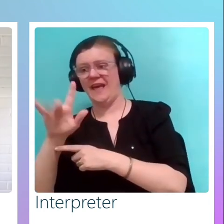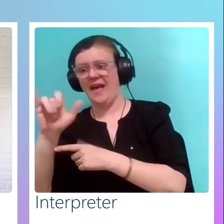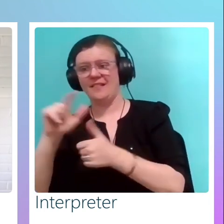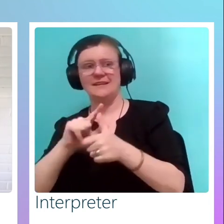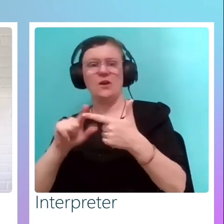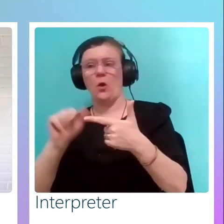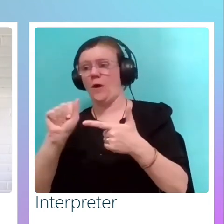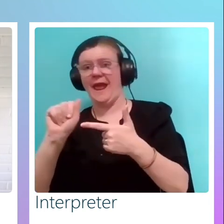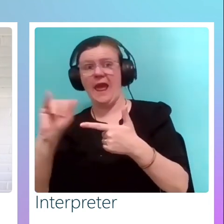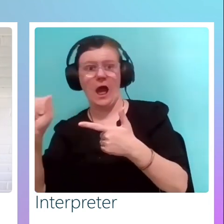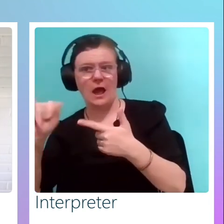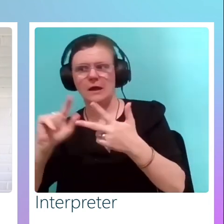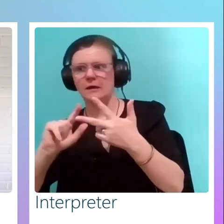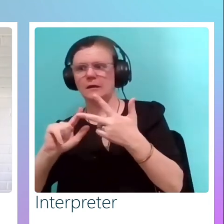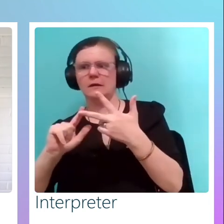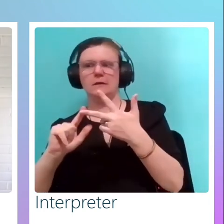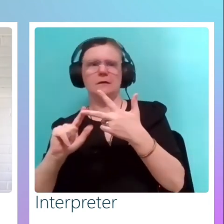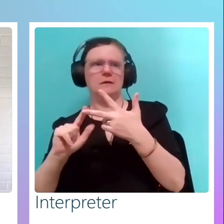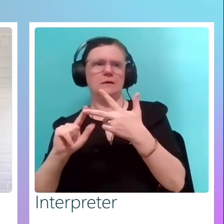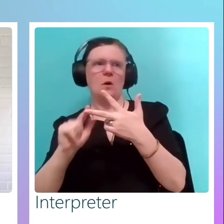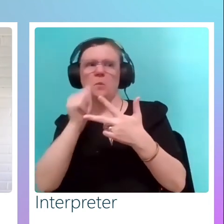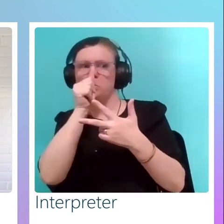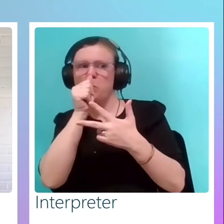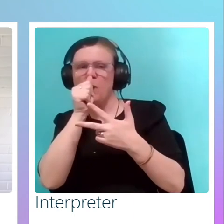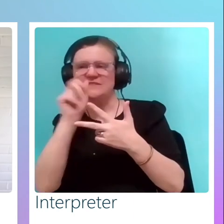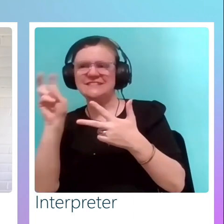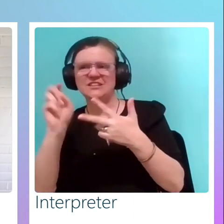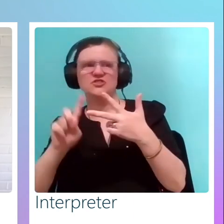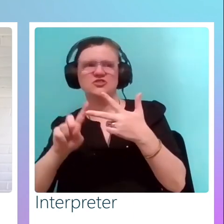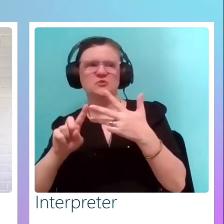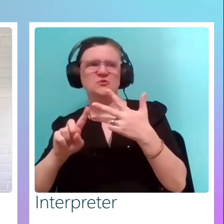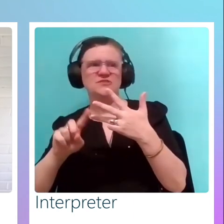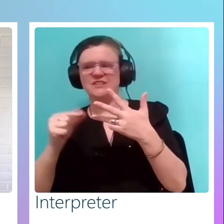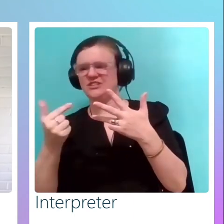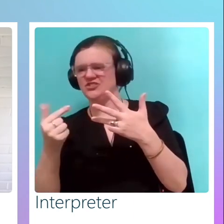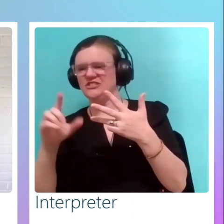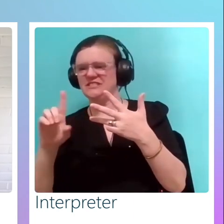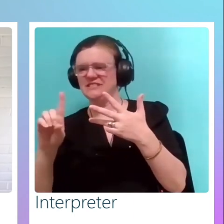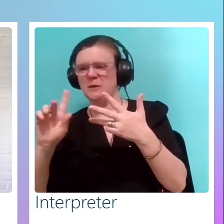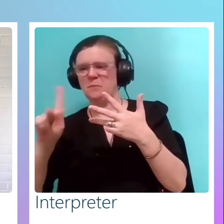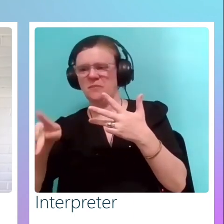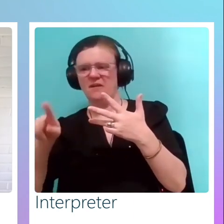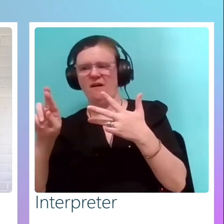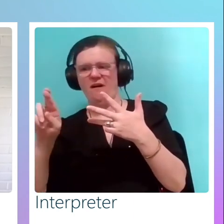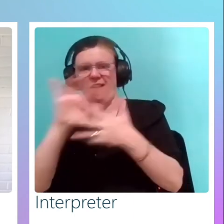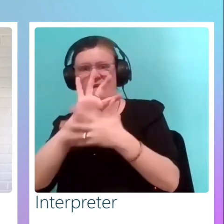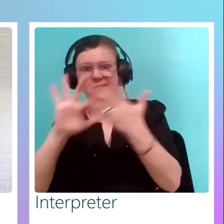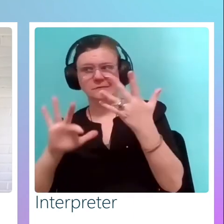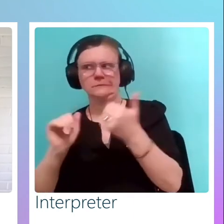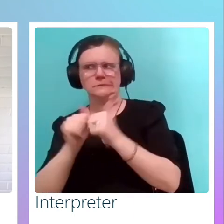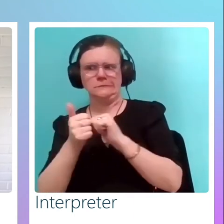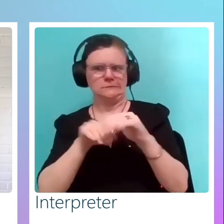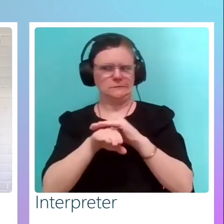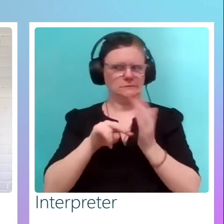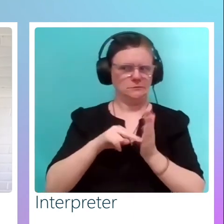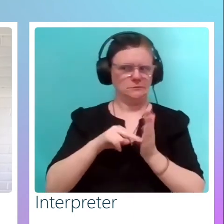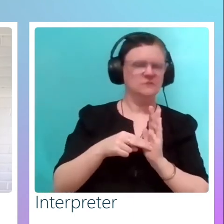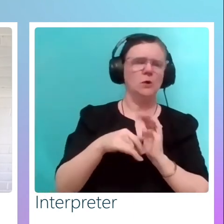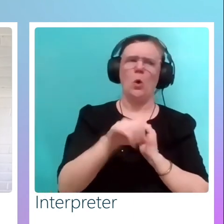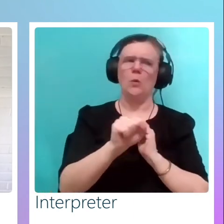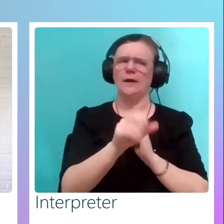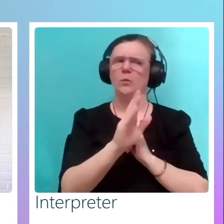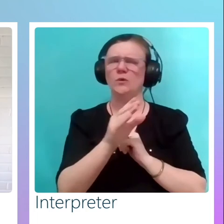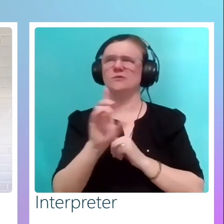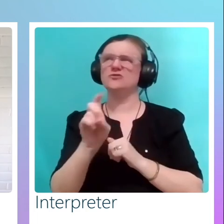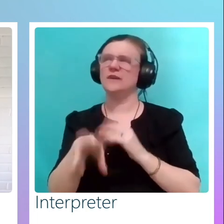intelligence, things around privacy issues, GDPR, all these things are having an impact on how we look at accessibility. So yeah, it's definitely something we need to